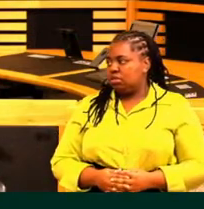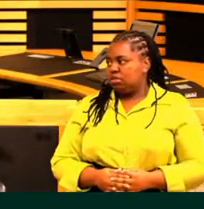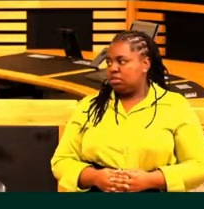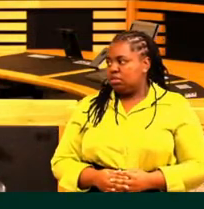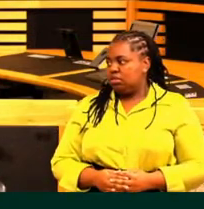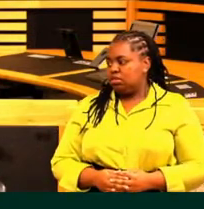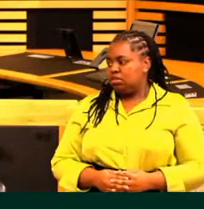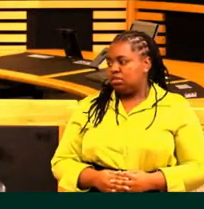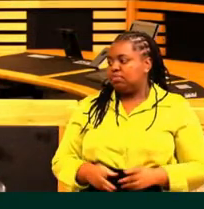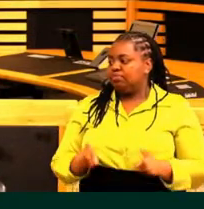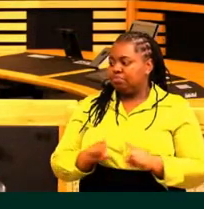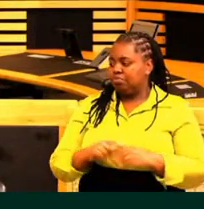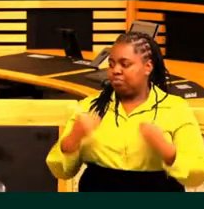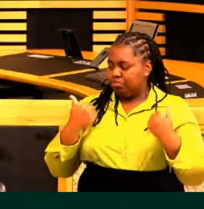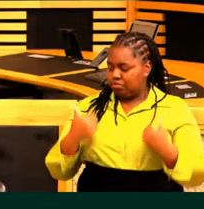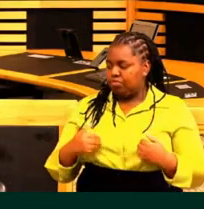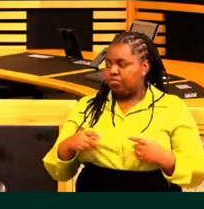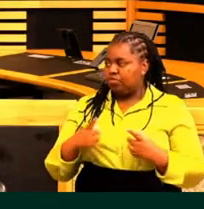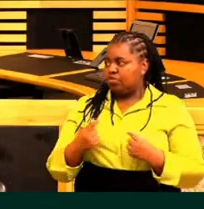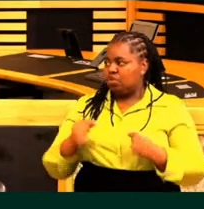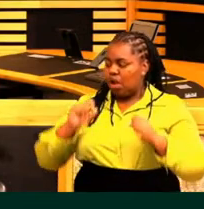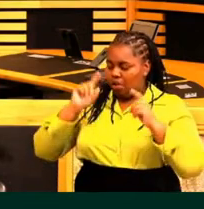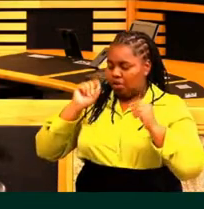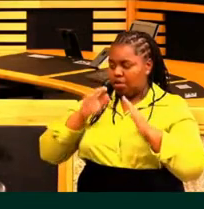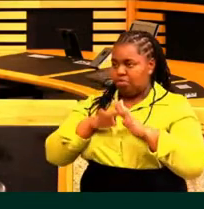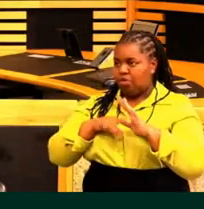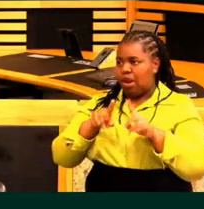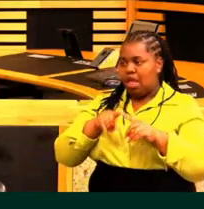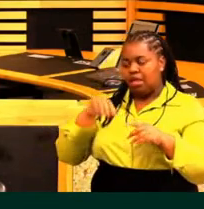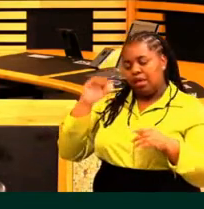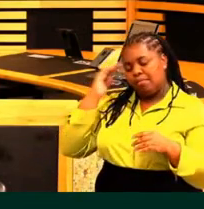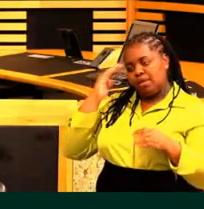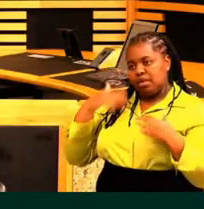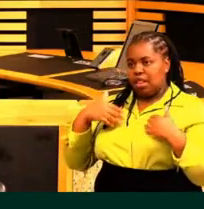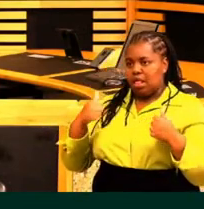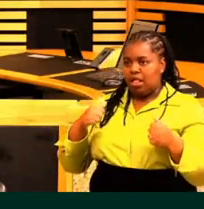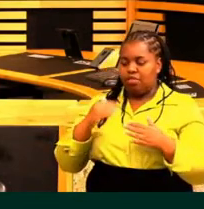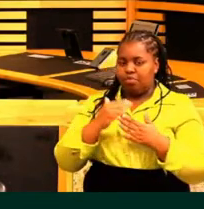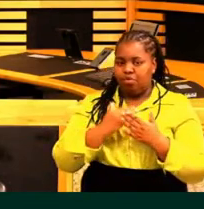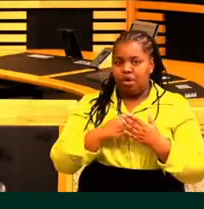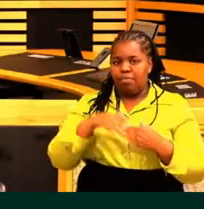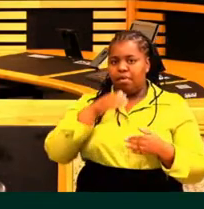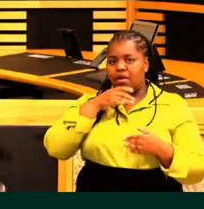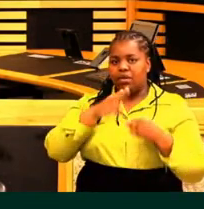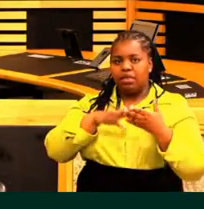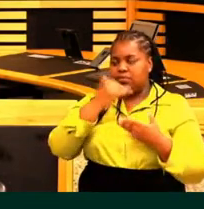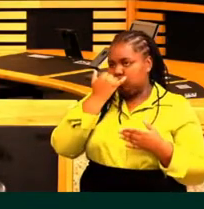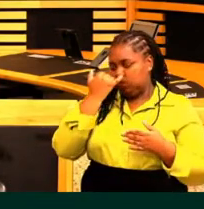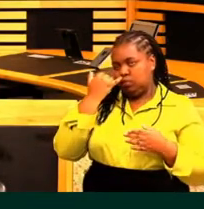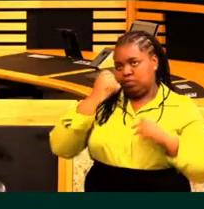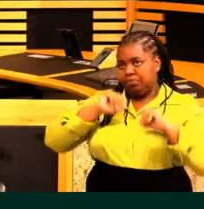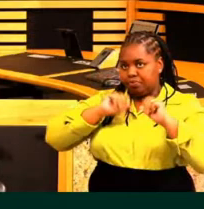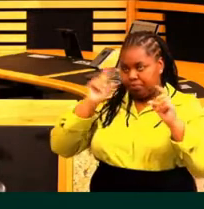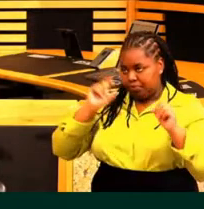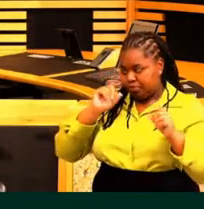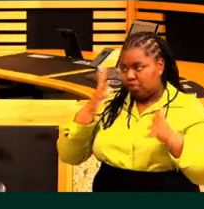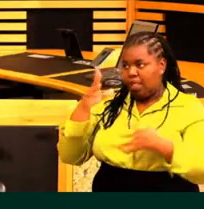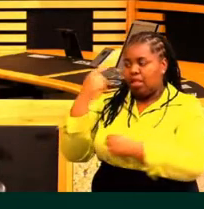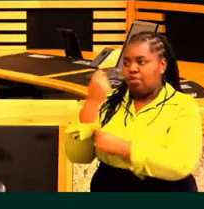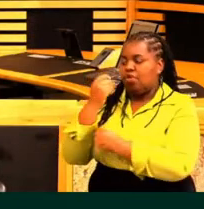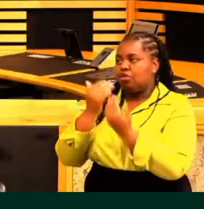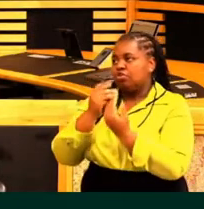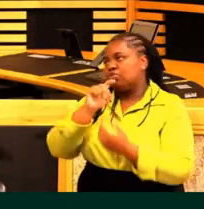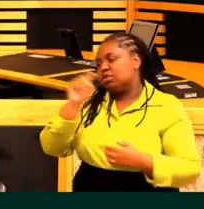I am as well doing the hours programs such as mental health illnesses alcohol and drug abuse illnesses in the rural